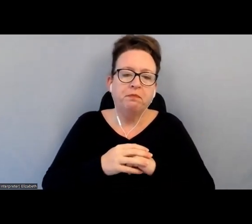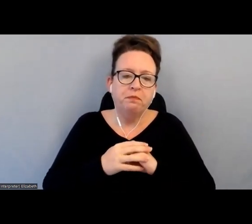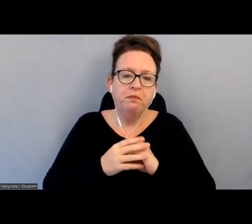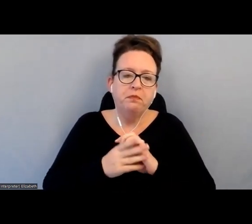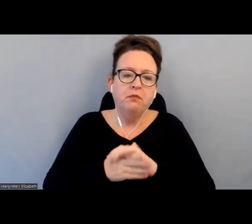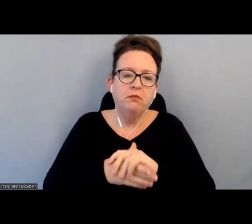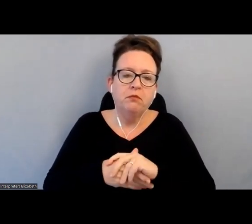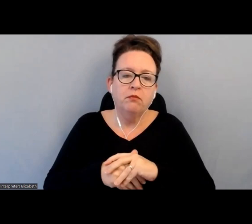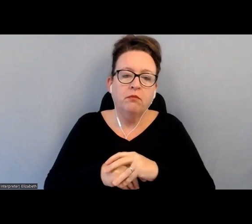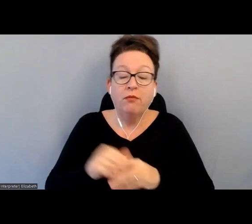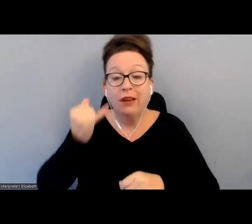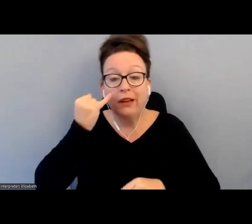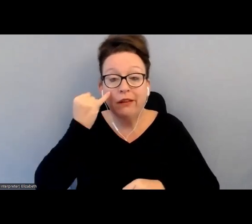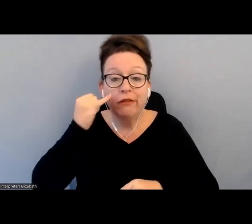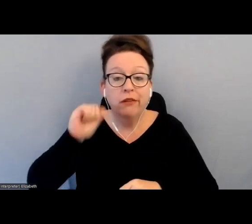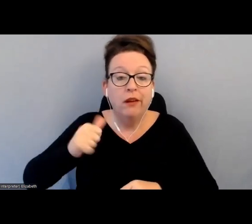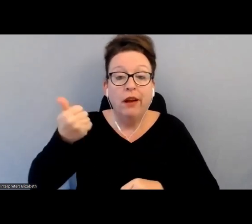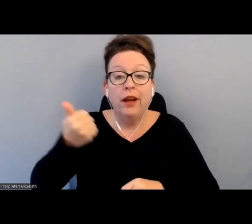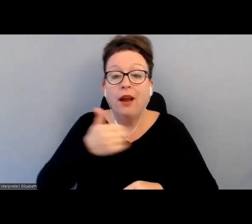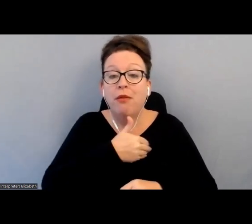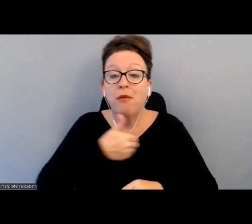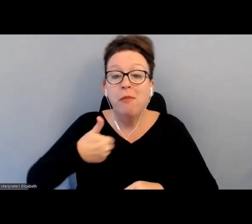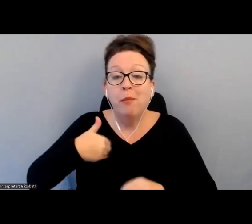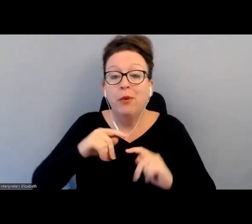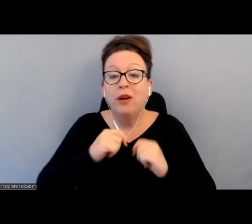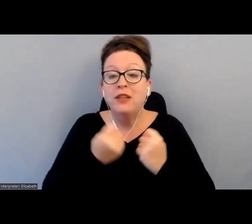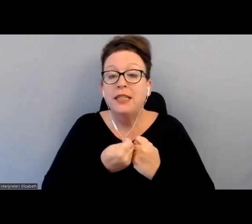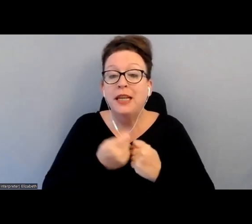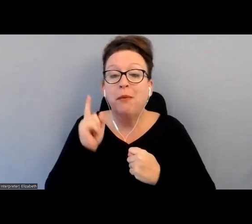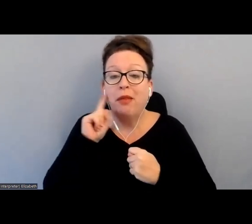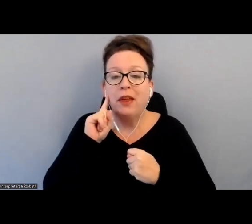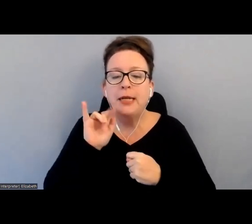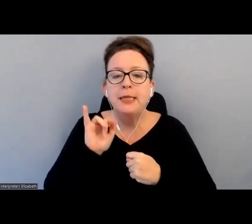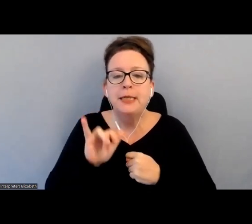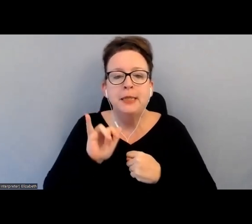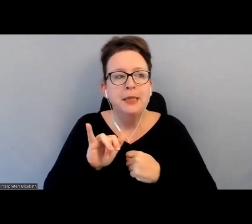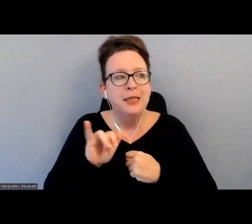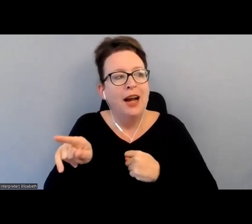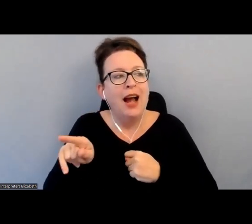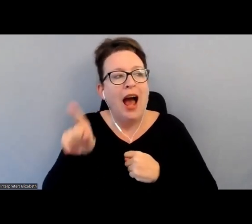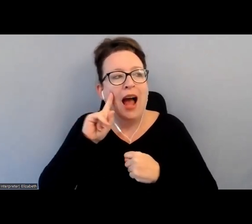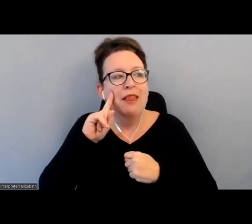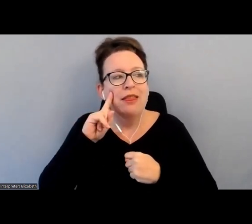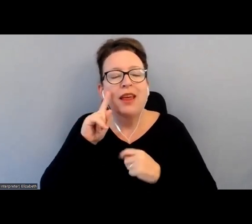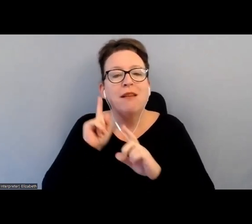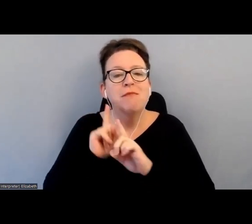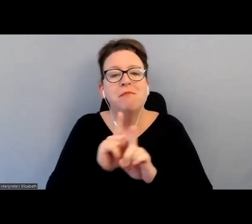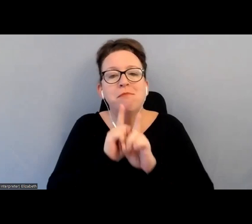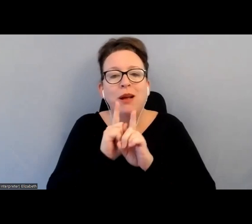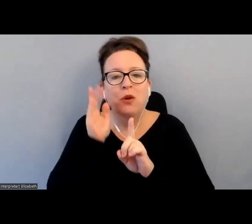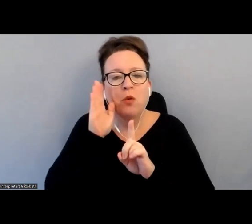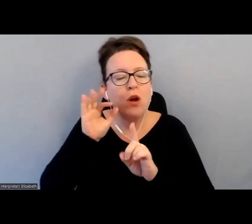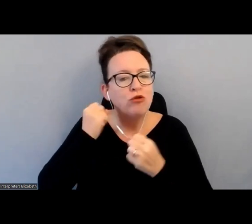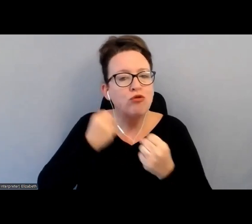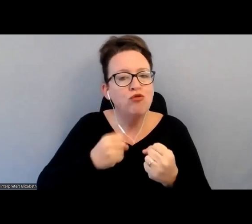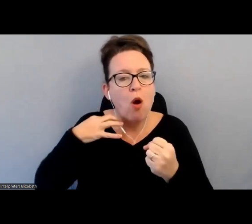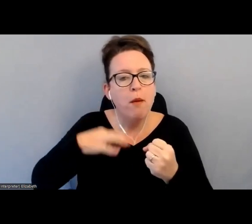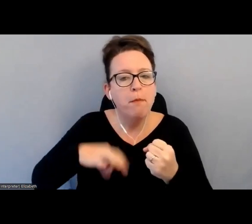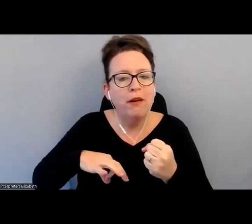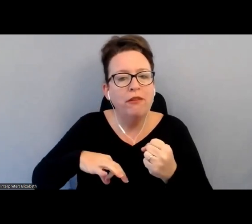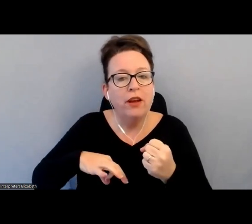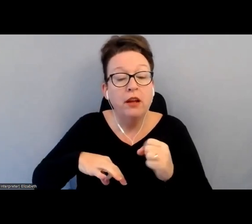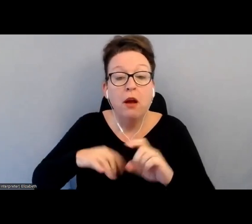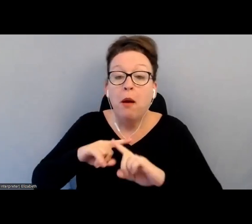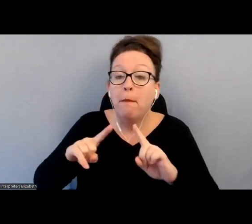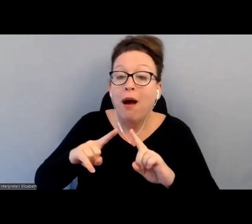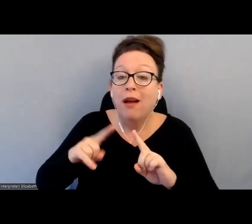or when another member of the team might say, oh, wow, I could really see the benefit of a mentor here. And the next gener hasn't asked for